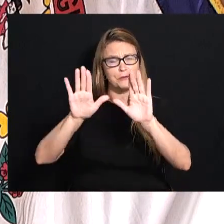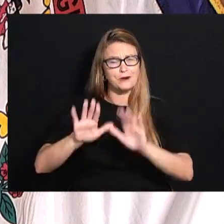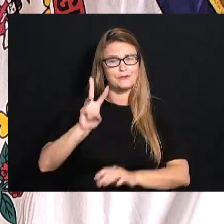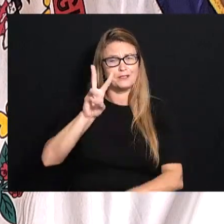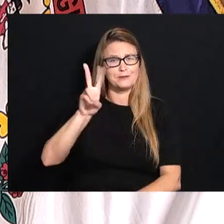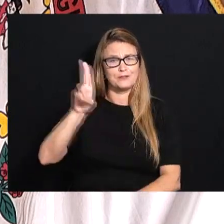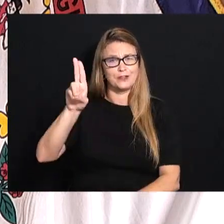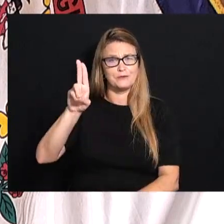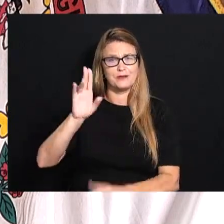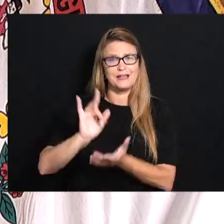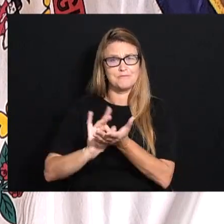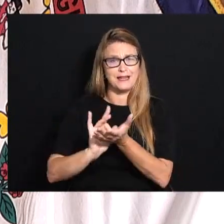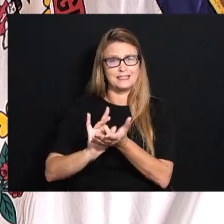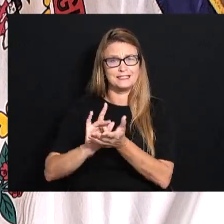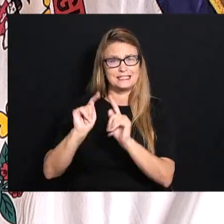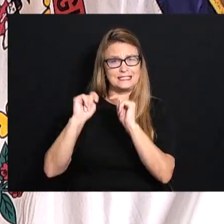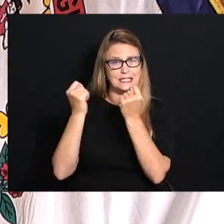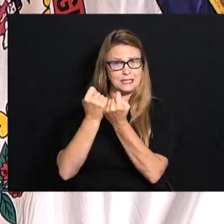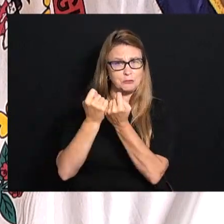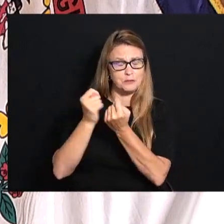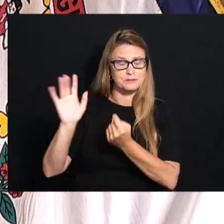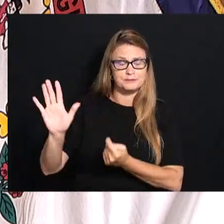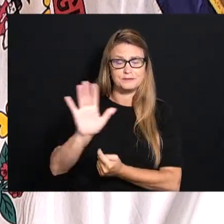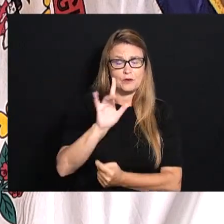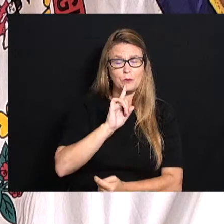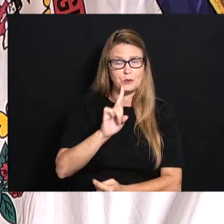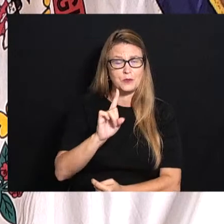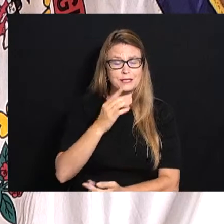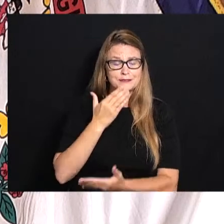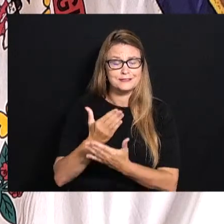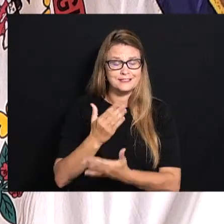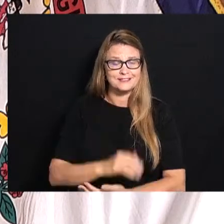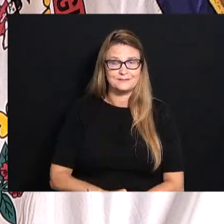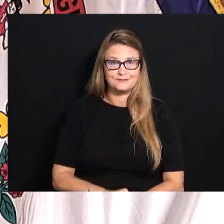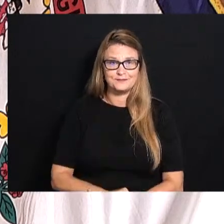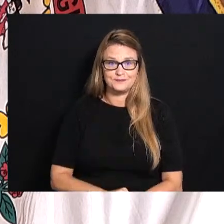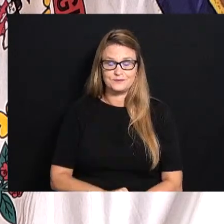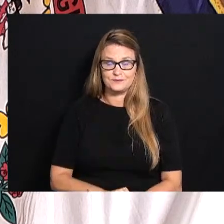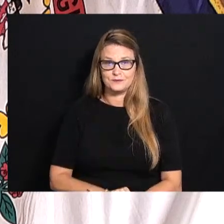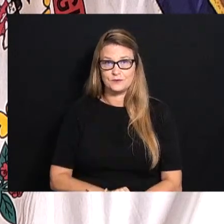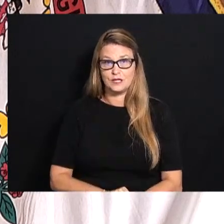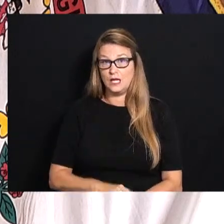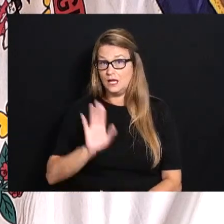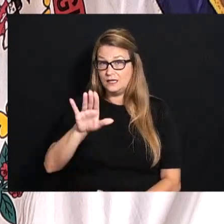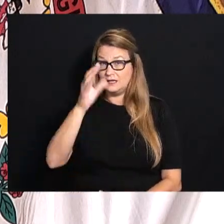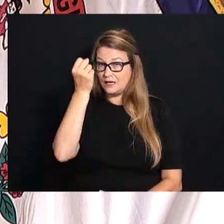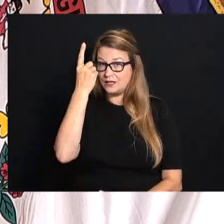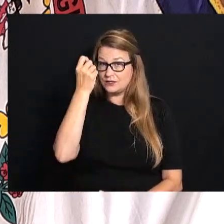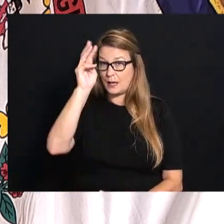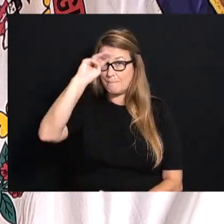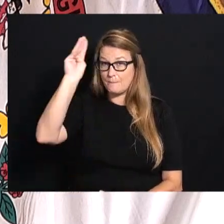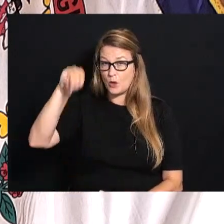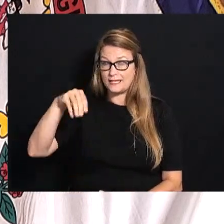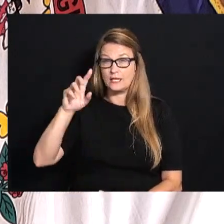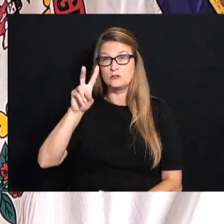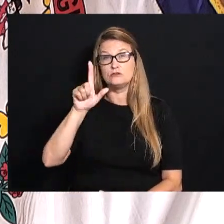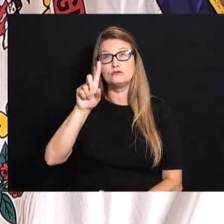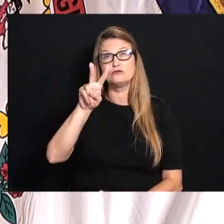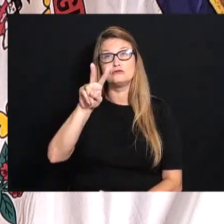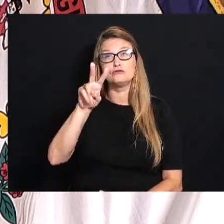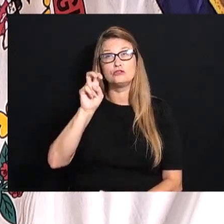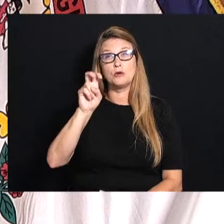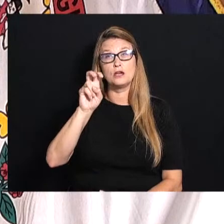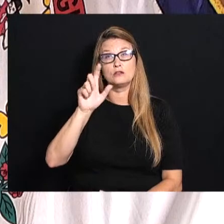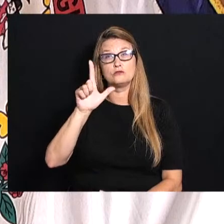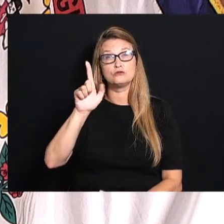the WVU medicine. It's just amazing. Now get this, even though Morgantown is 221 miles away by